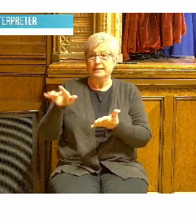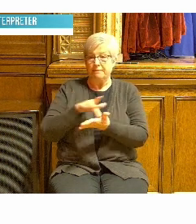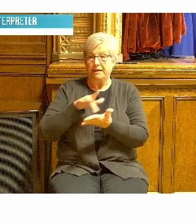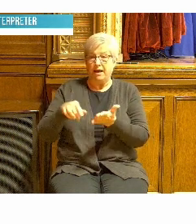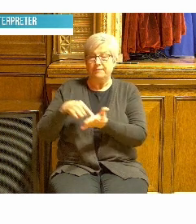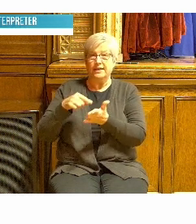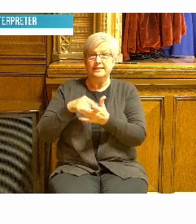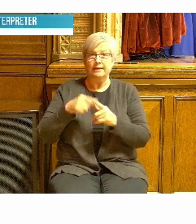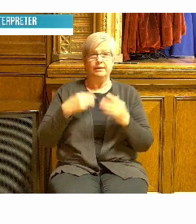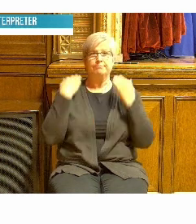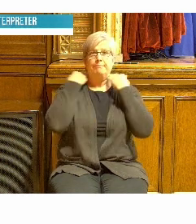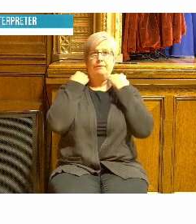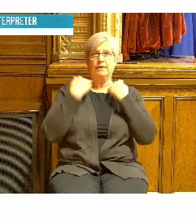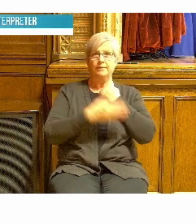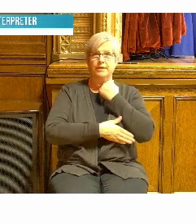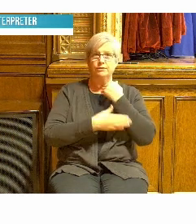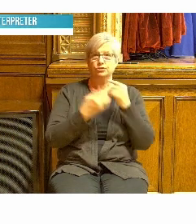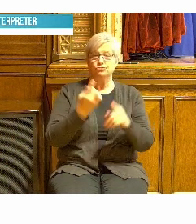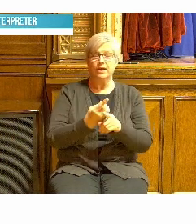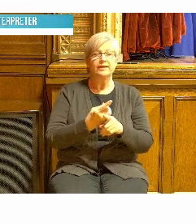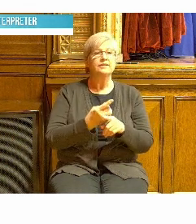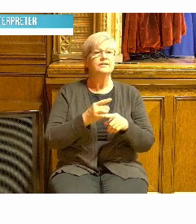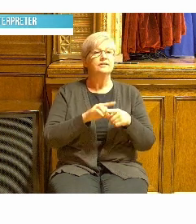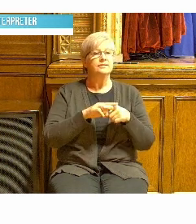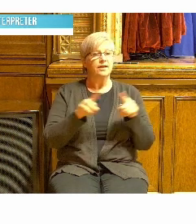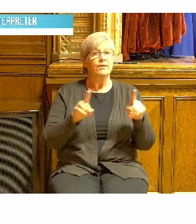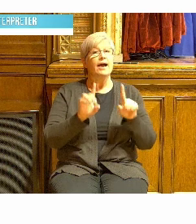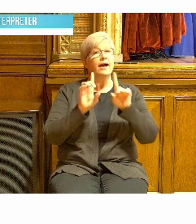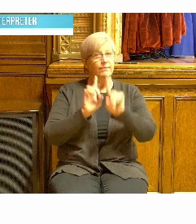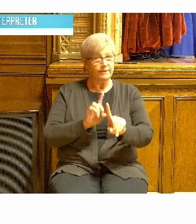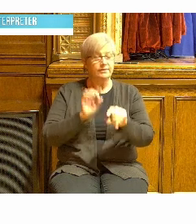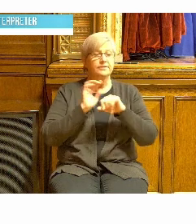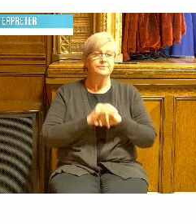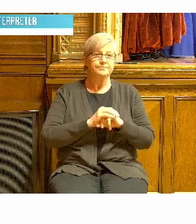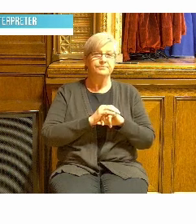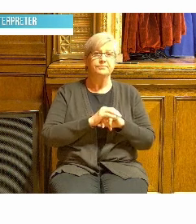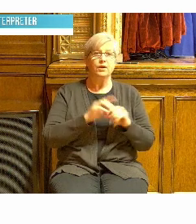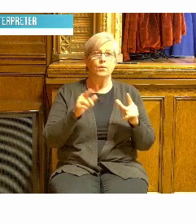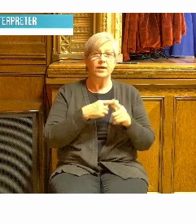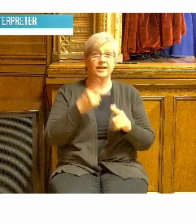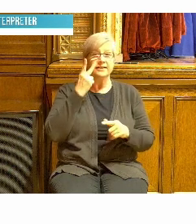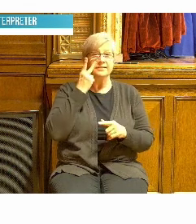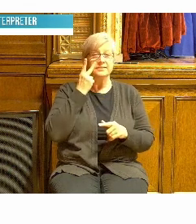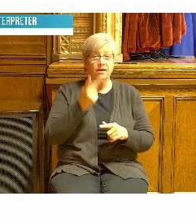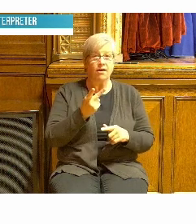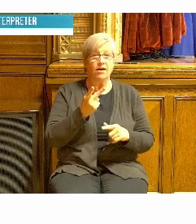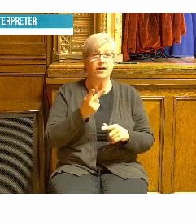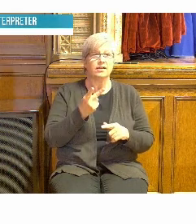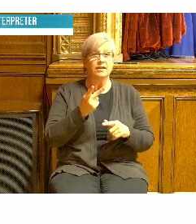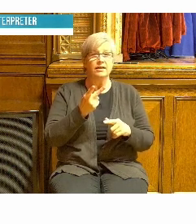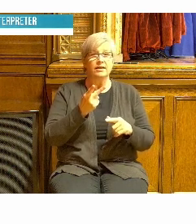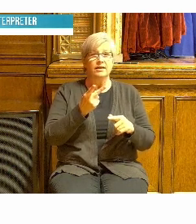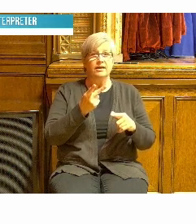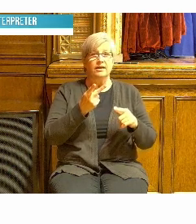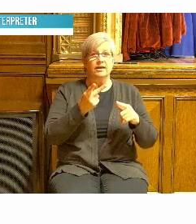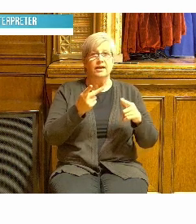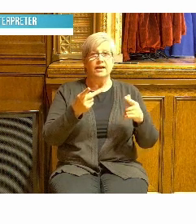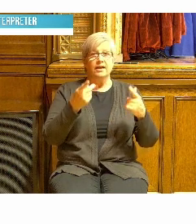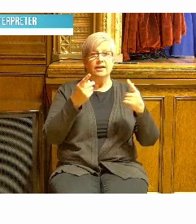be in bankruptcy as a country, right? However, when I saw the borders just flung